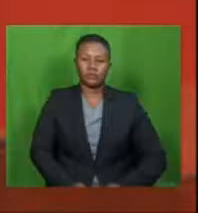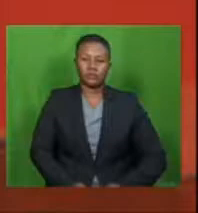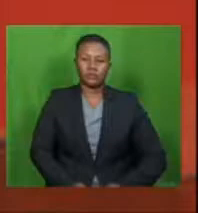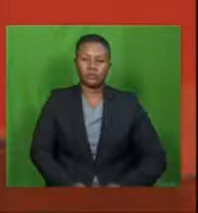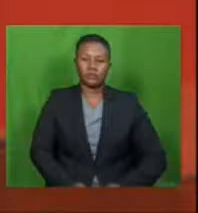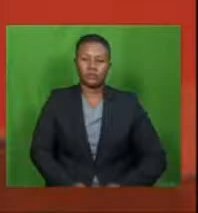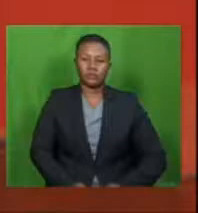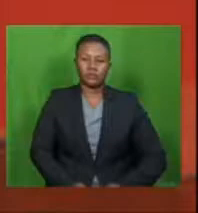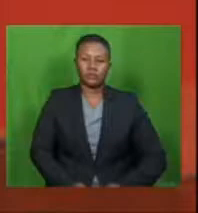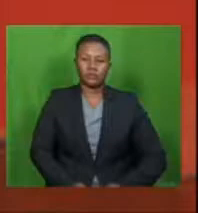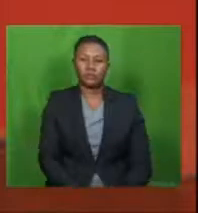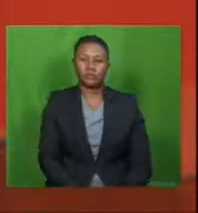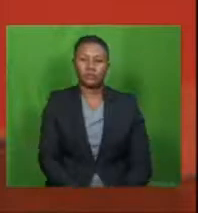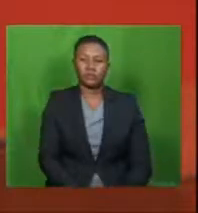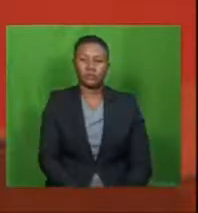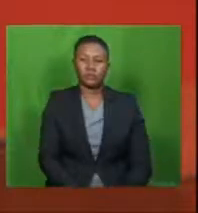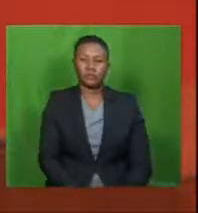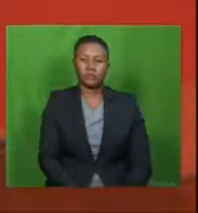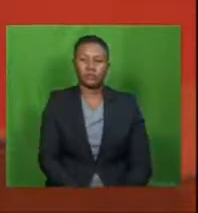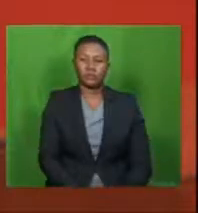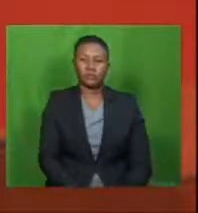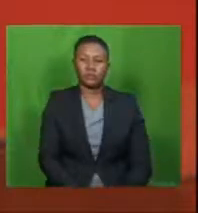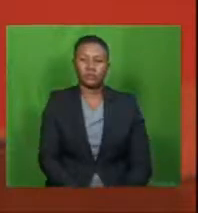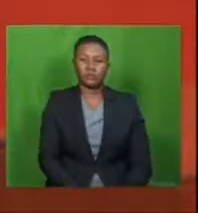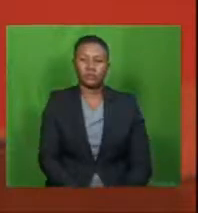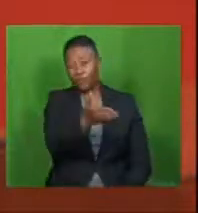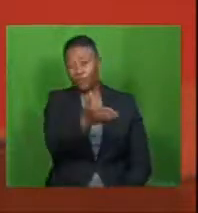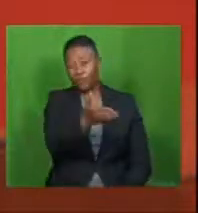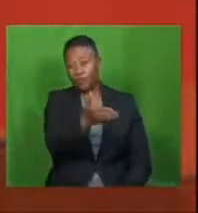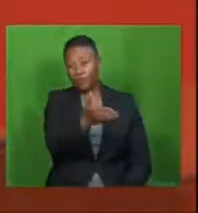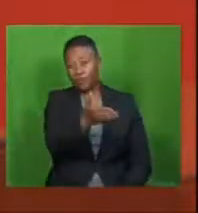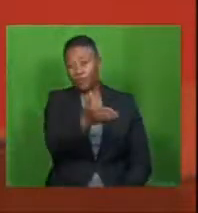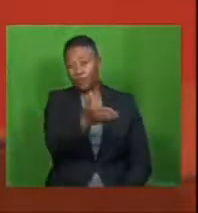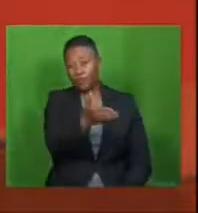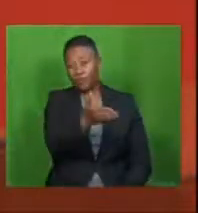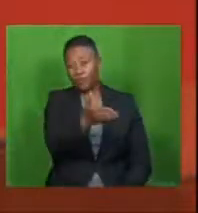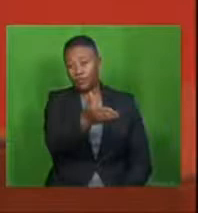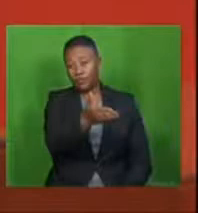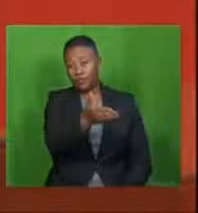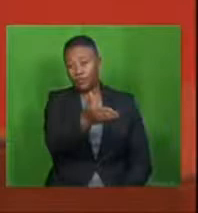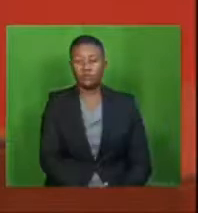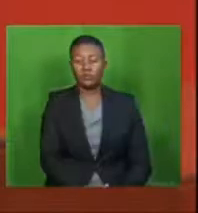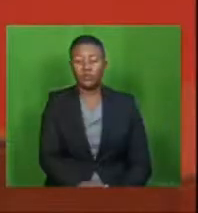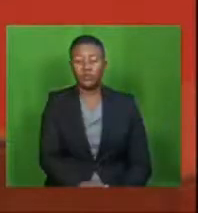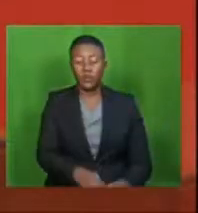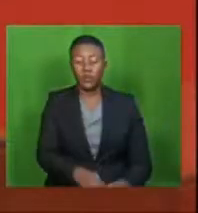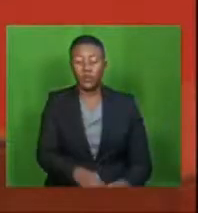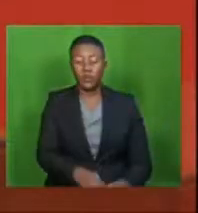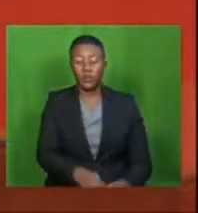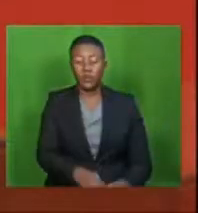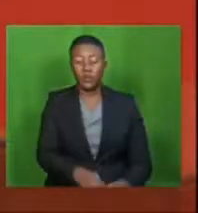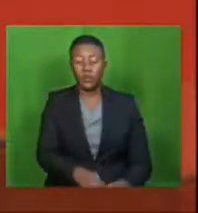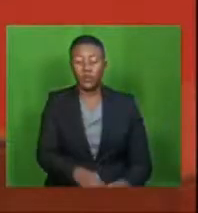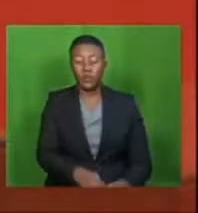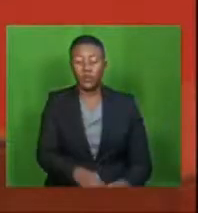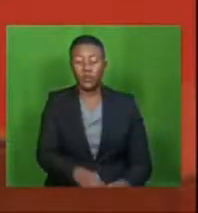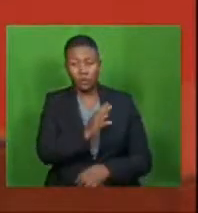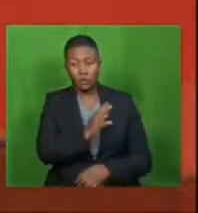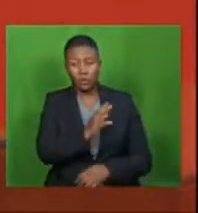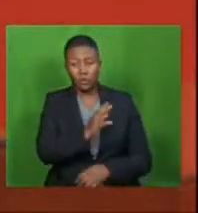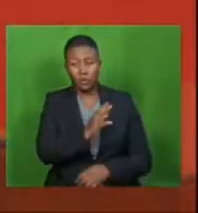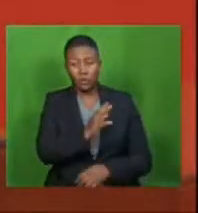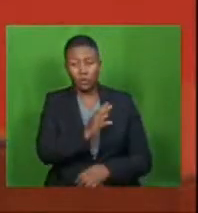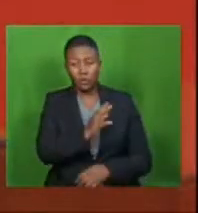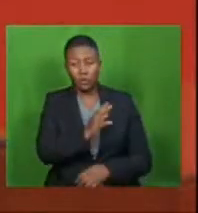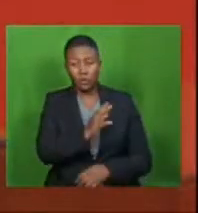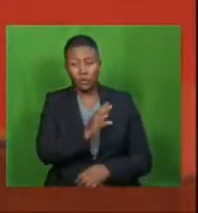Asoko, I'll come to you. Let me give first to the chairman of the Constitution,